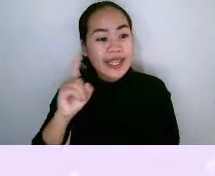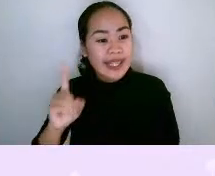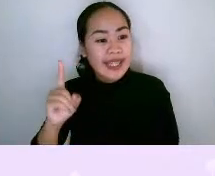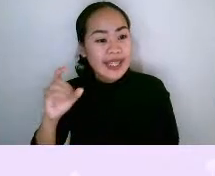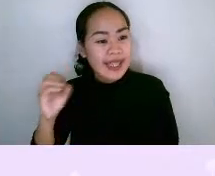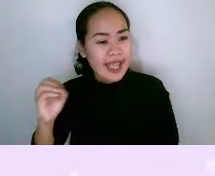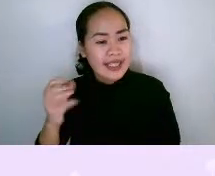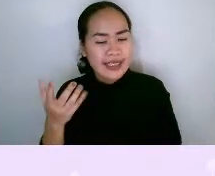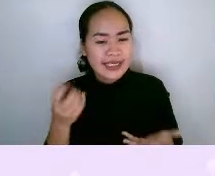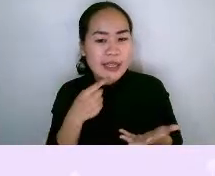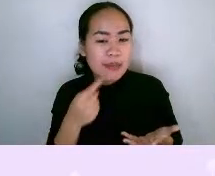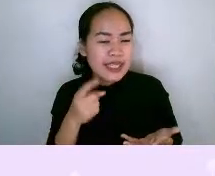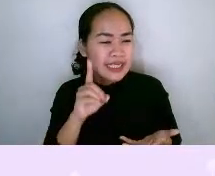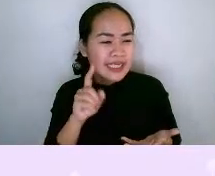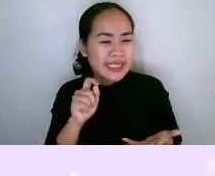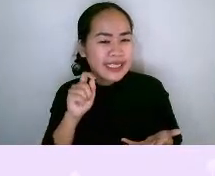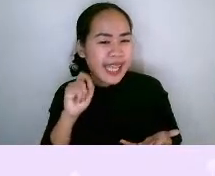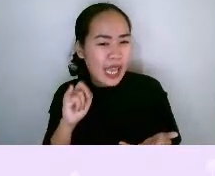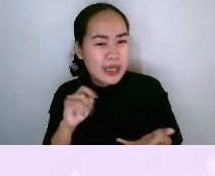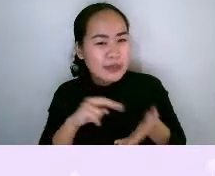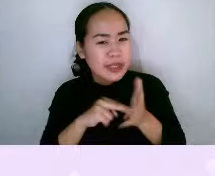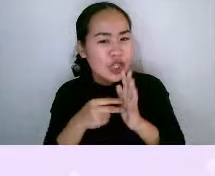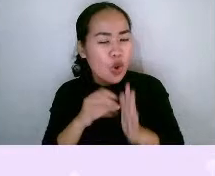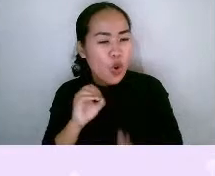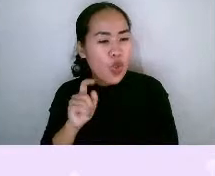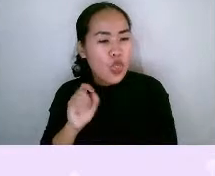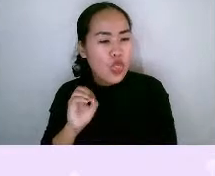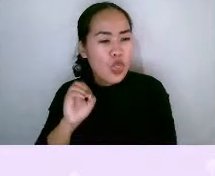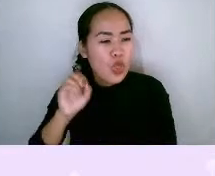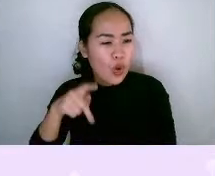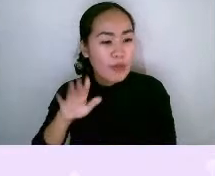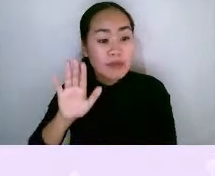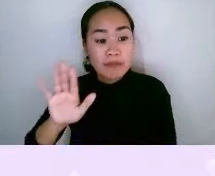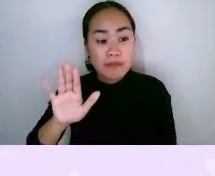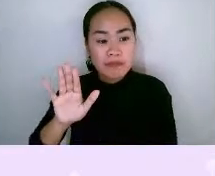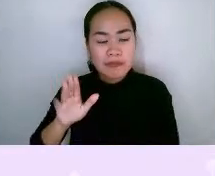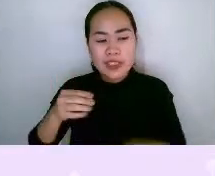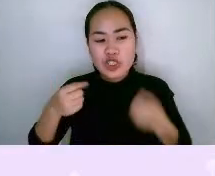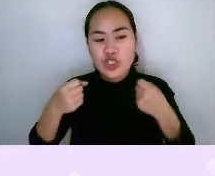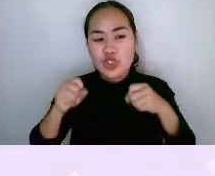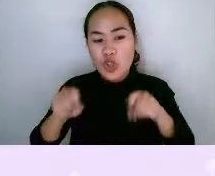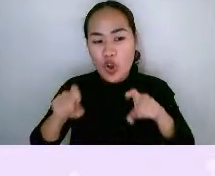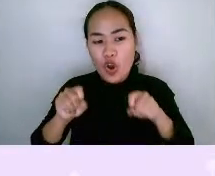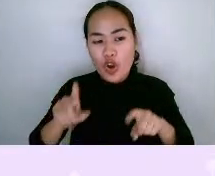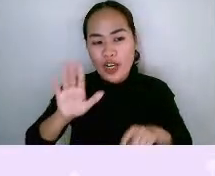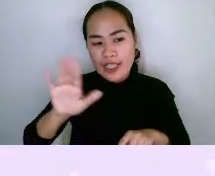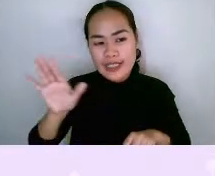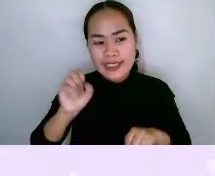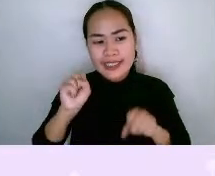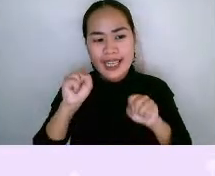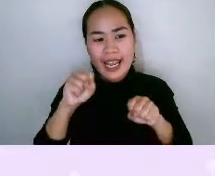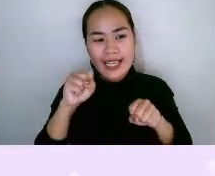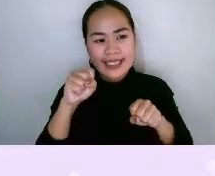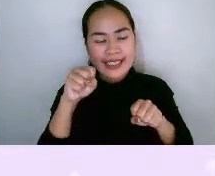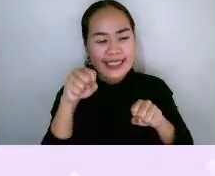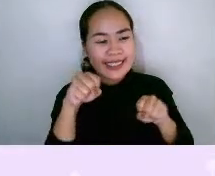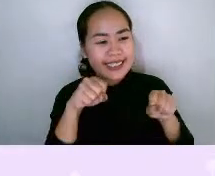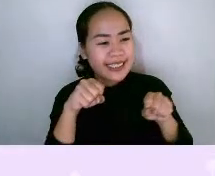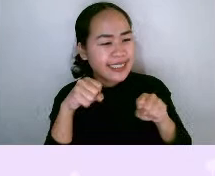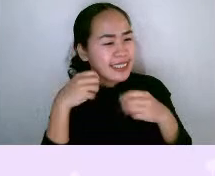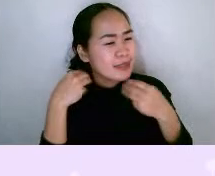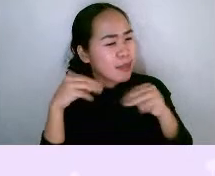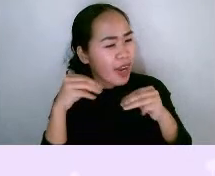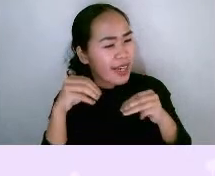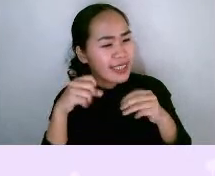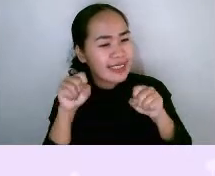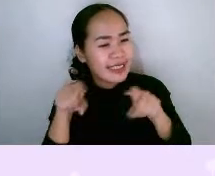DTI. Ang ibig sabihin nito, sila ang mga store na nagbebenta ng mga OTOP products. So hindi